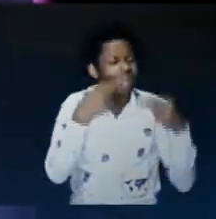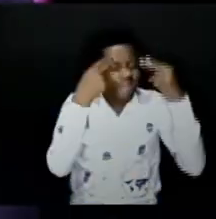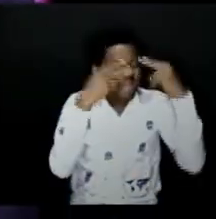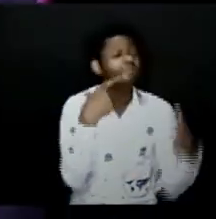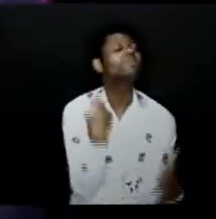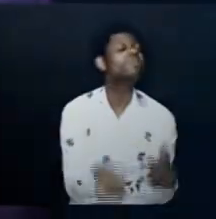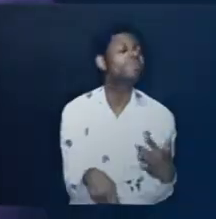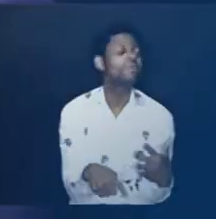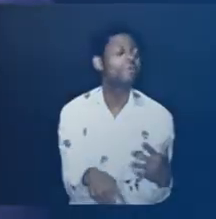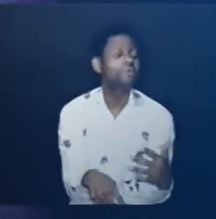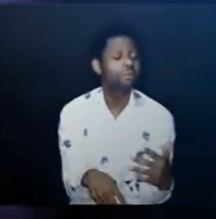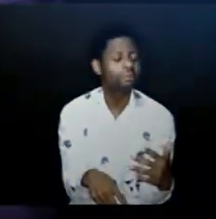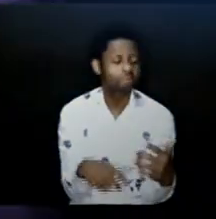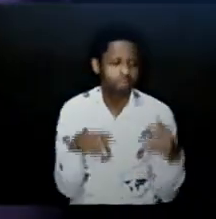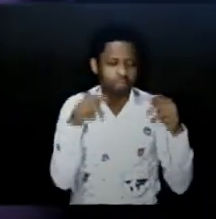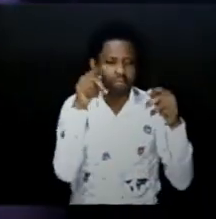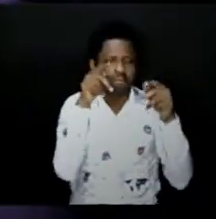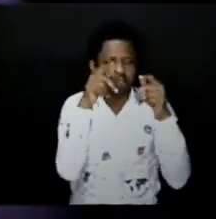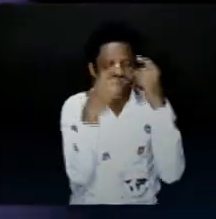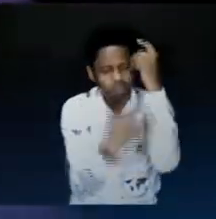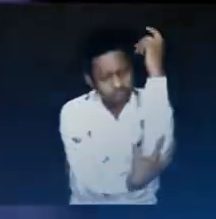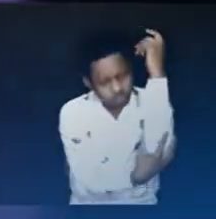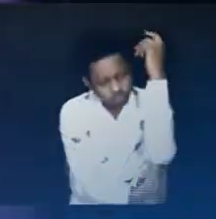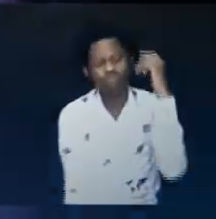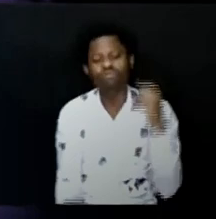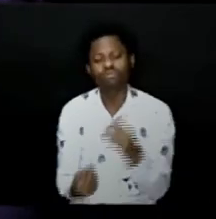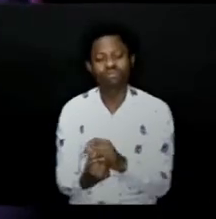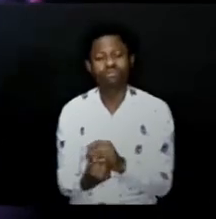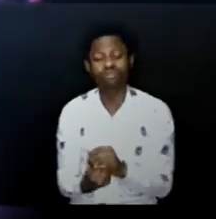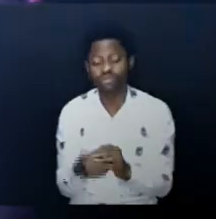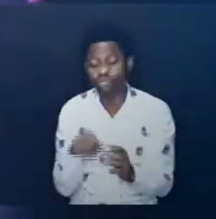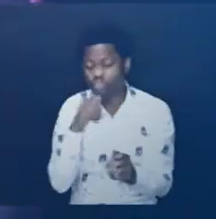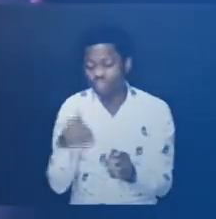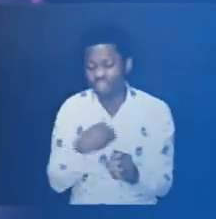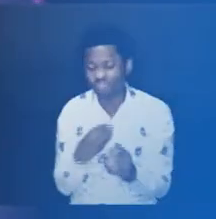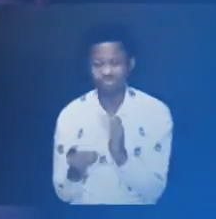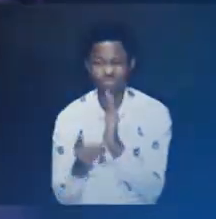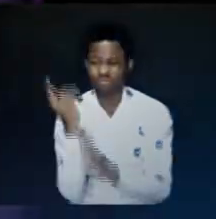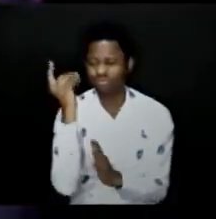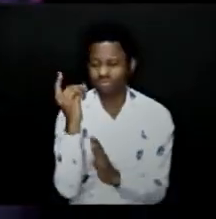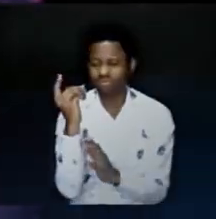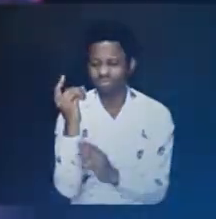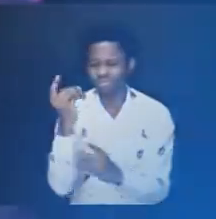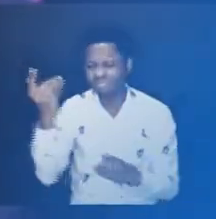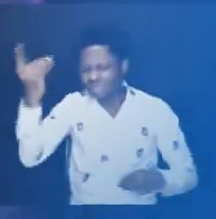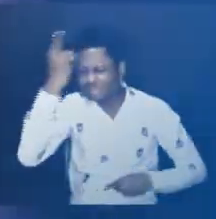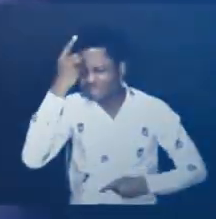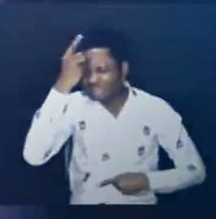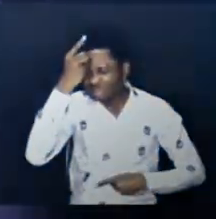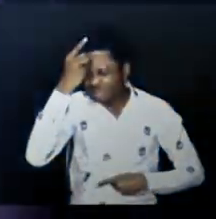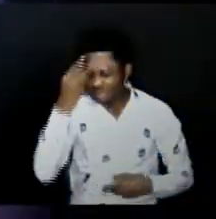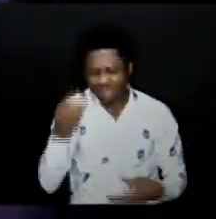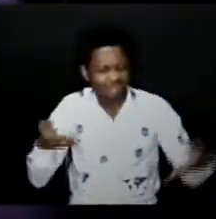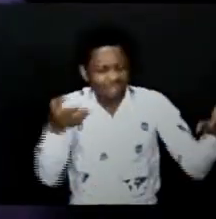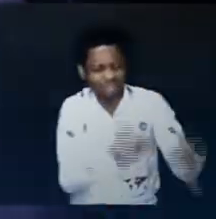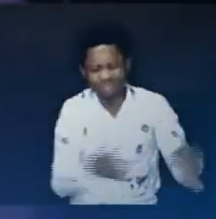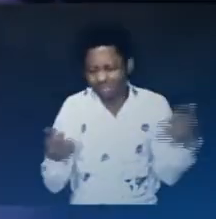of development, disease, and what you to me the yarrier mature